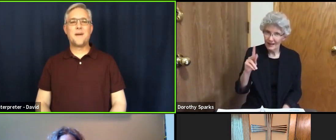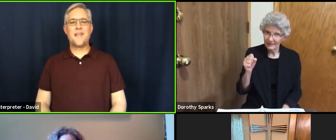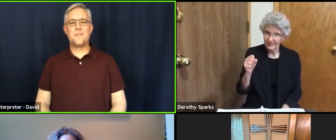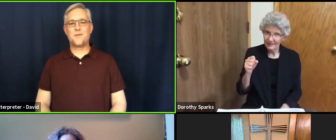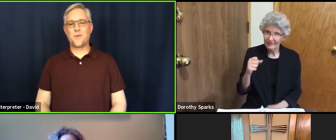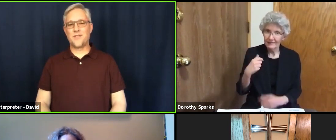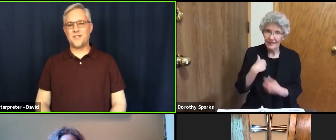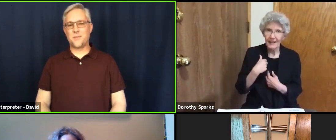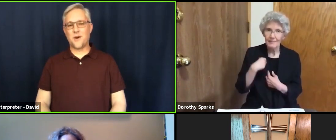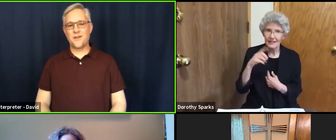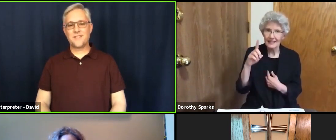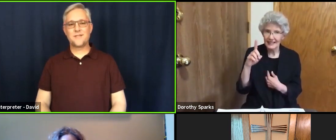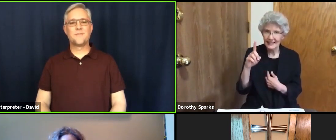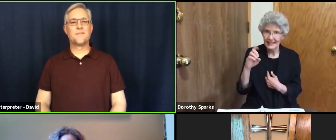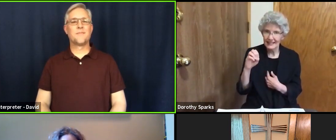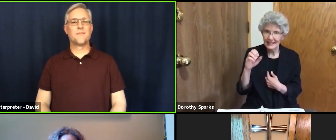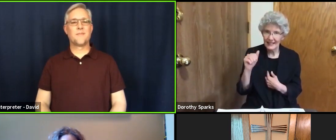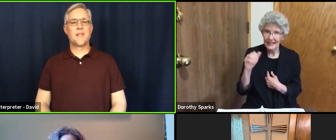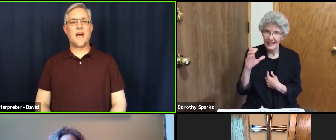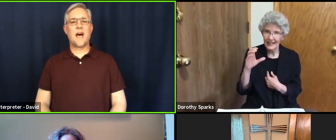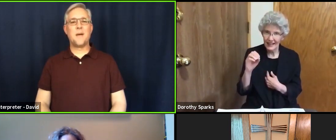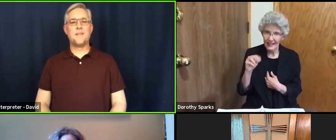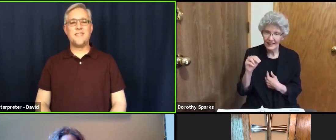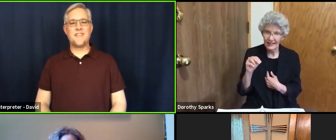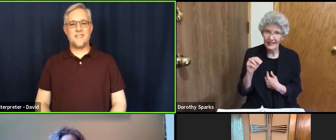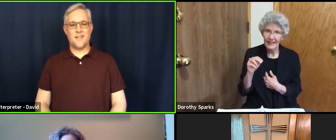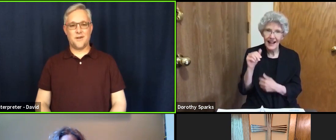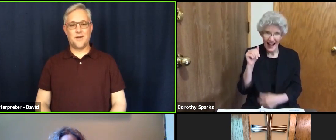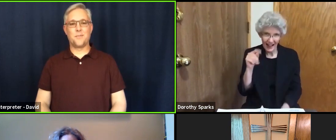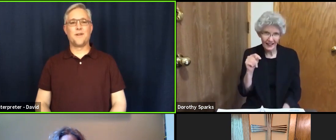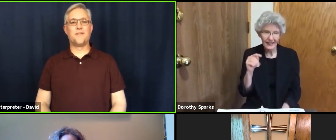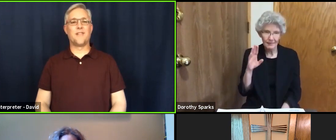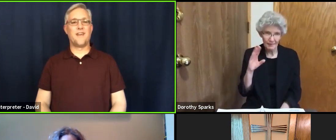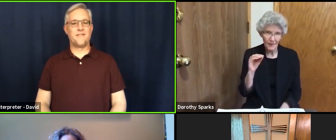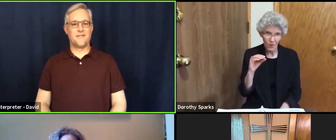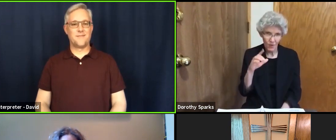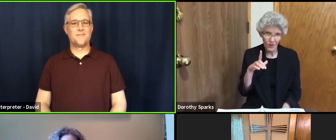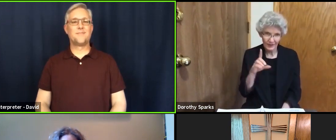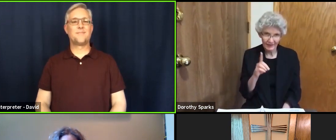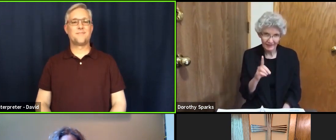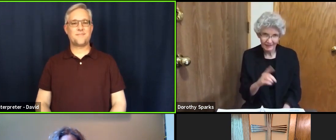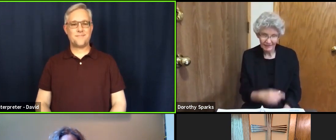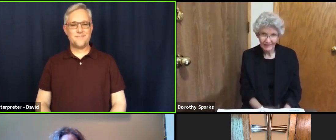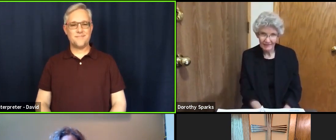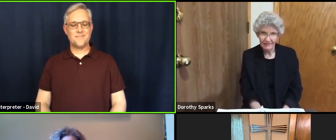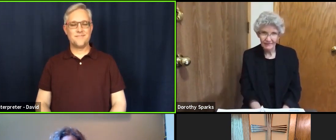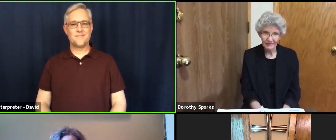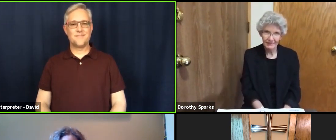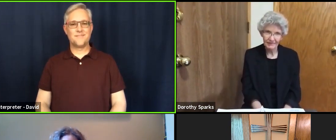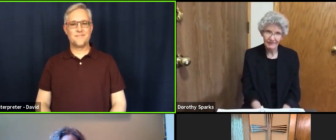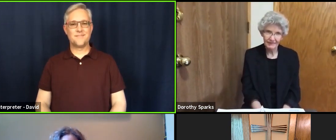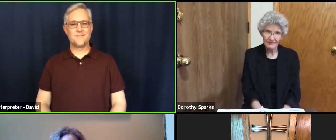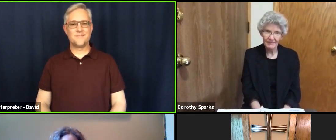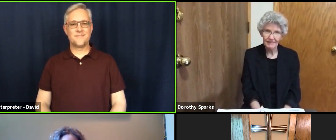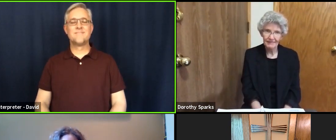Hi, my name is Dorothy Sparks. I'm a deacon here at Bread of Life.